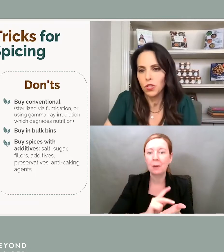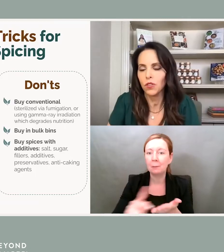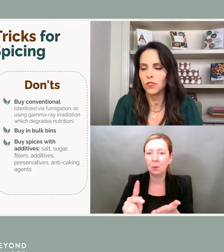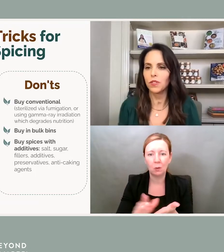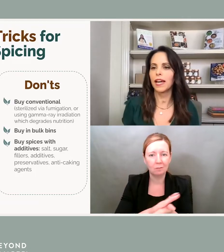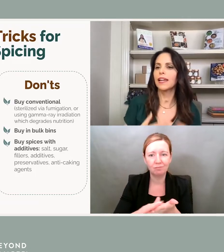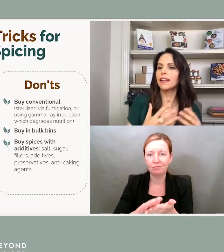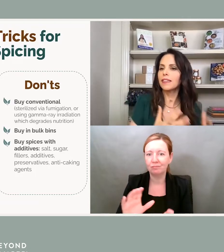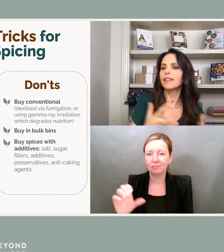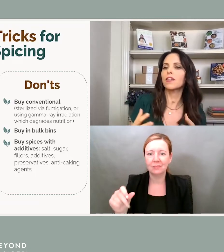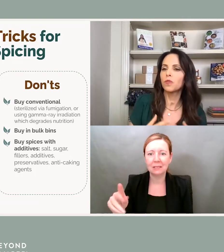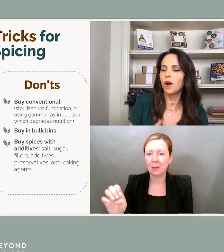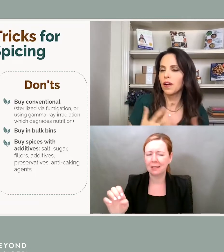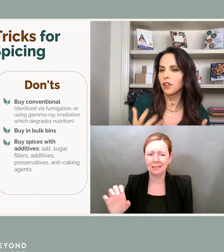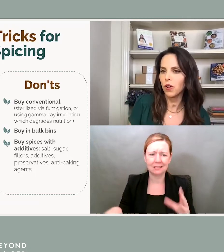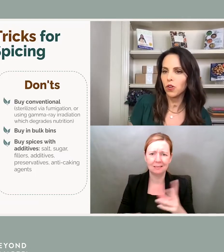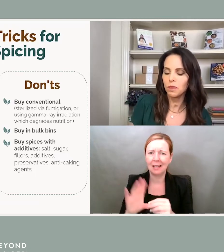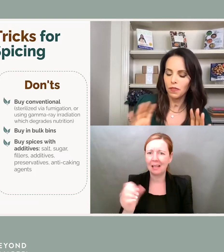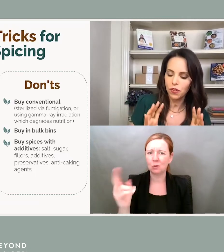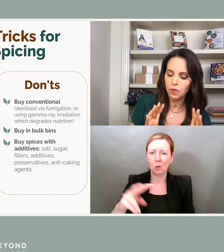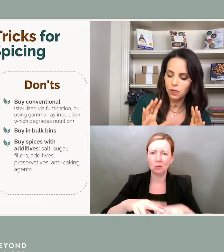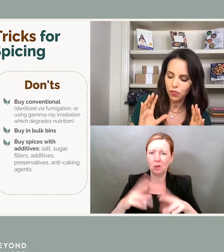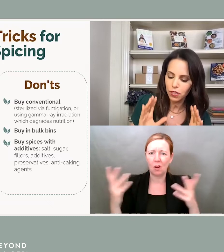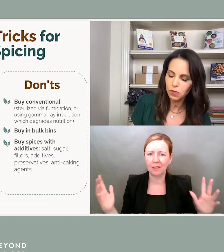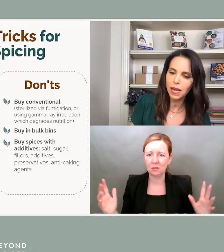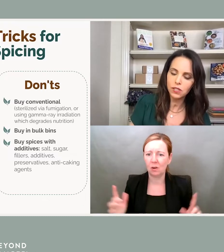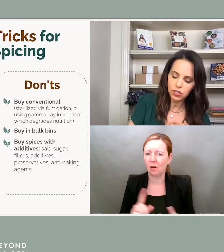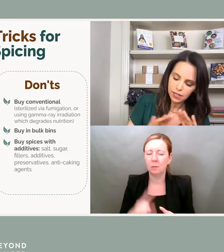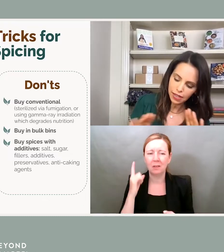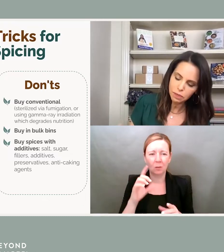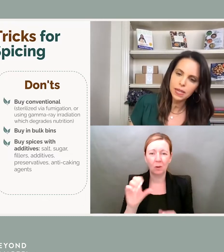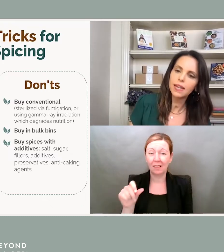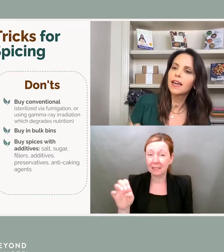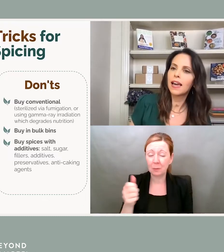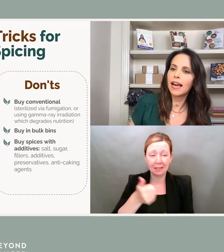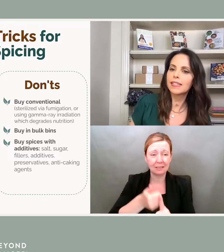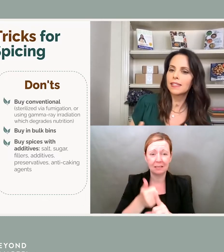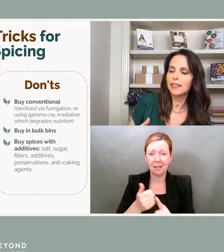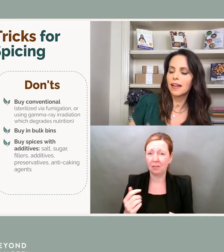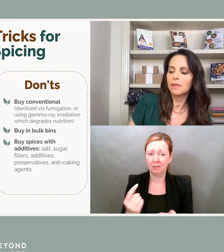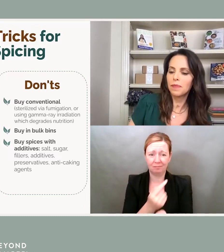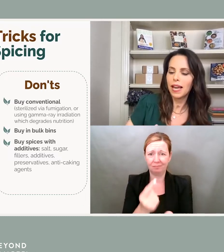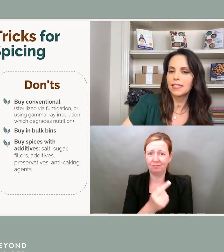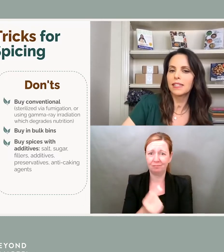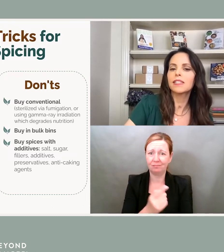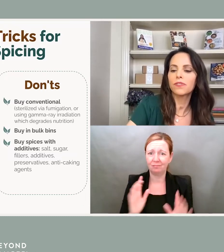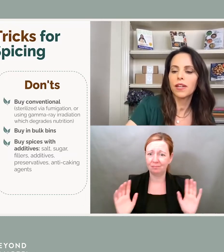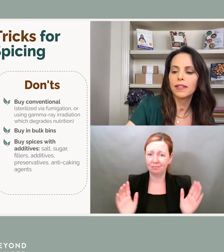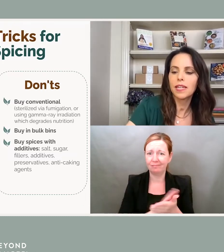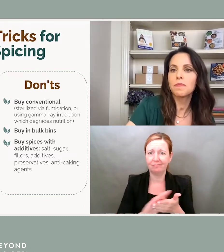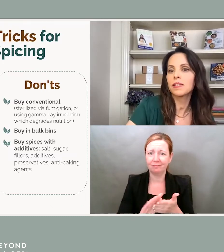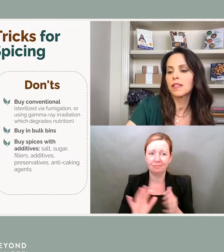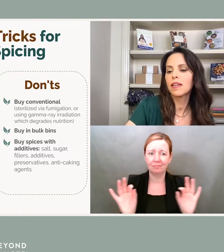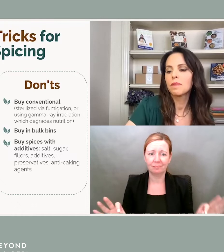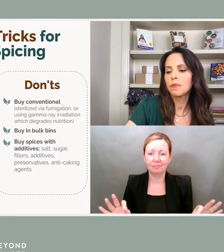your own salt. You can add anything that you want on your own, but for the spice, just let it be as it is